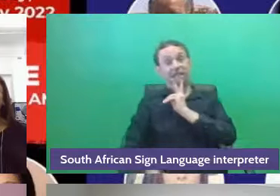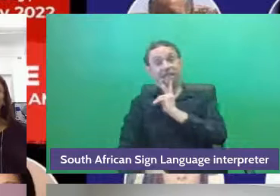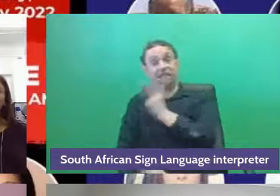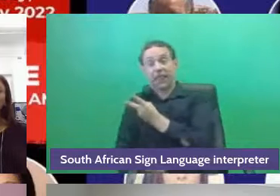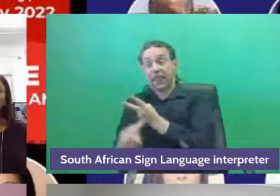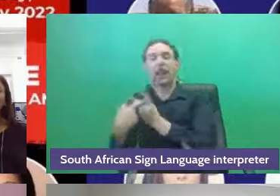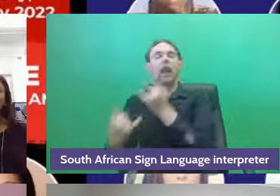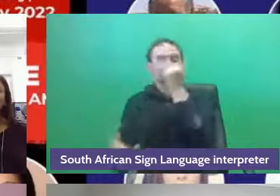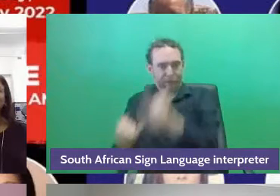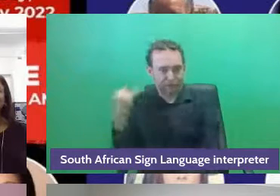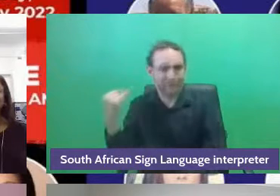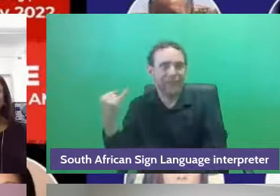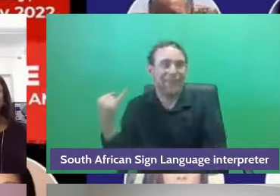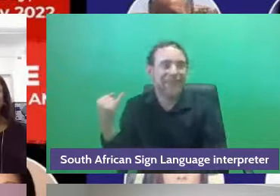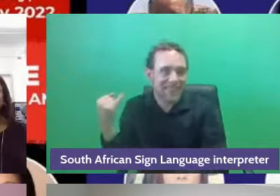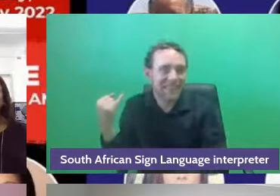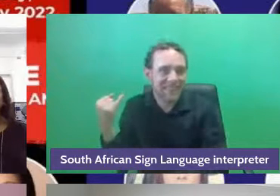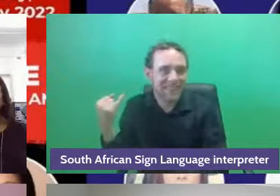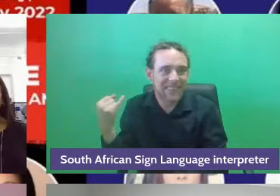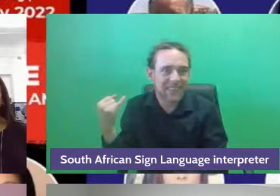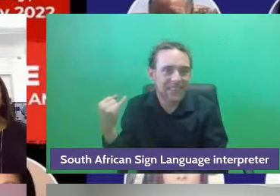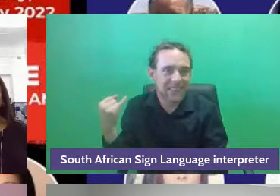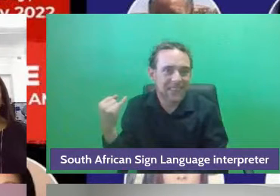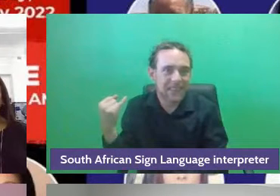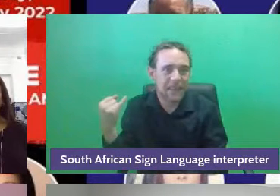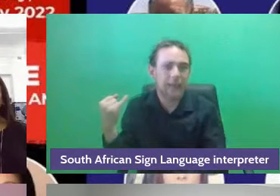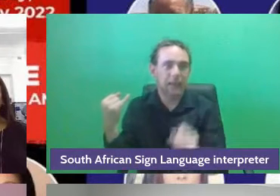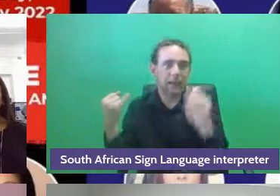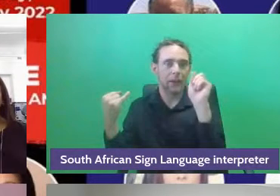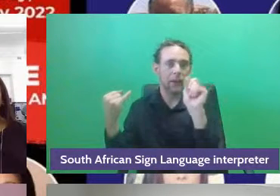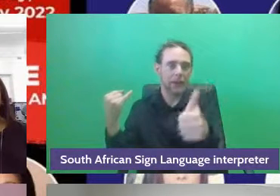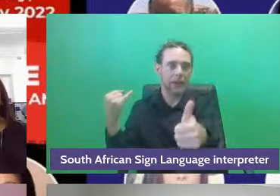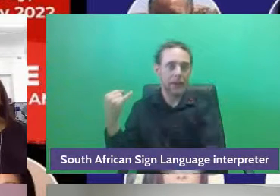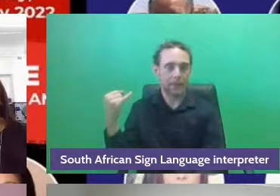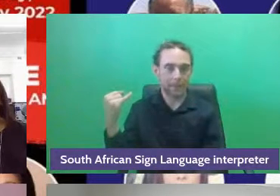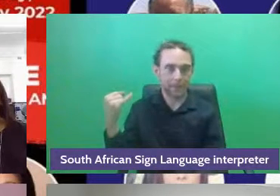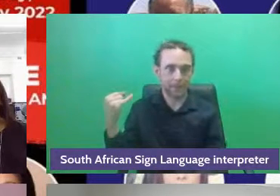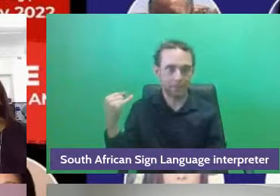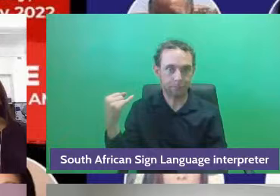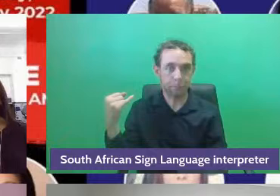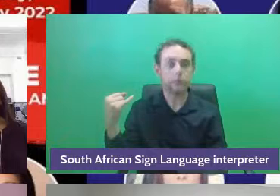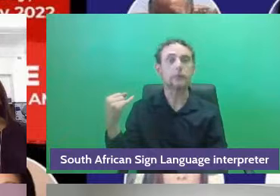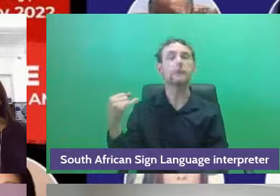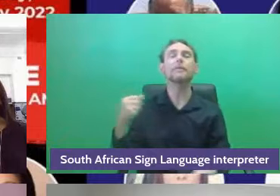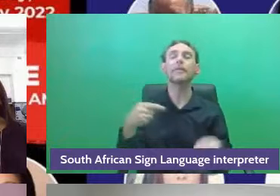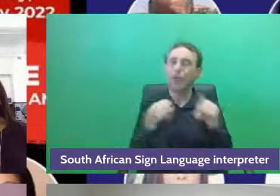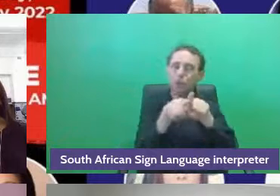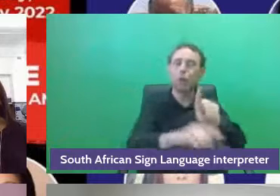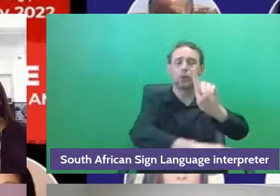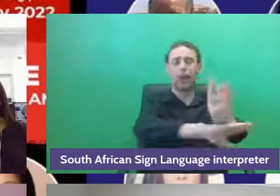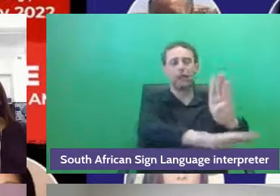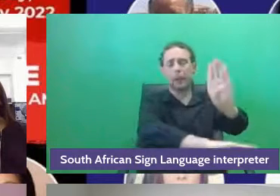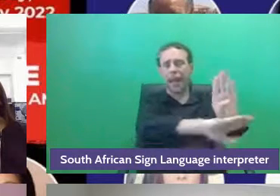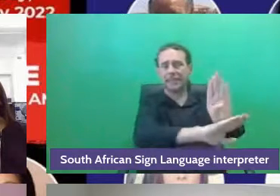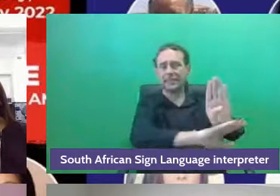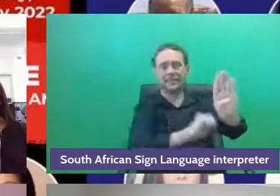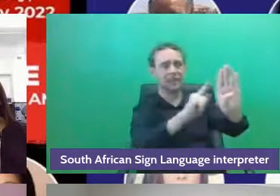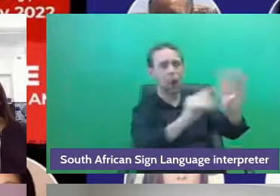incident of what happened. Okay, and then also to have a database of qualified